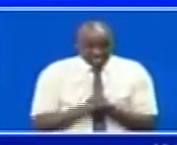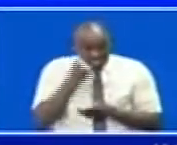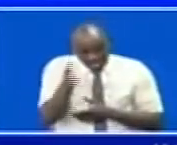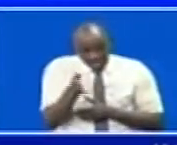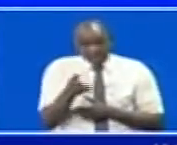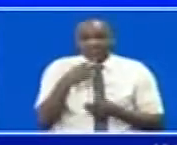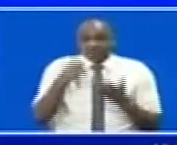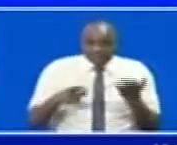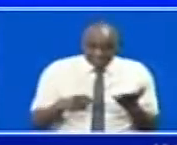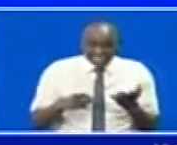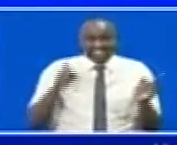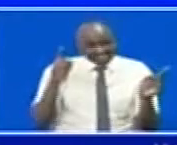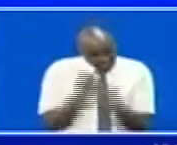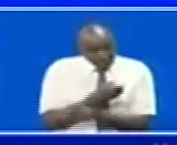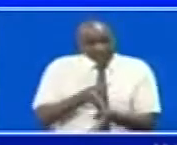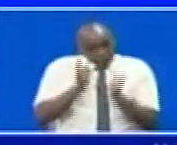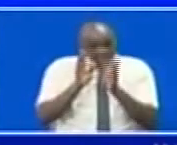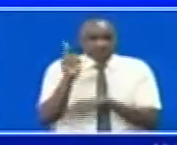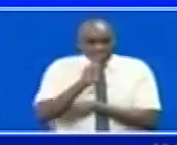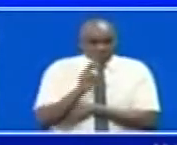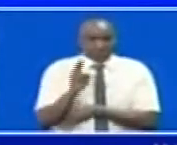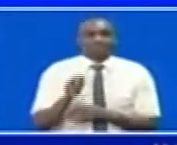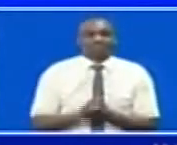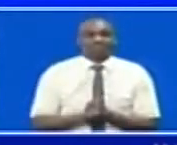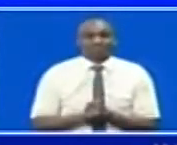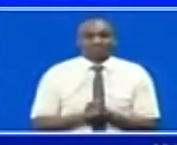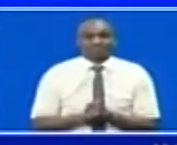now tells us why a different tactic will be used.